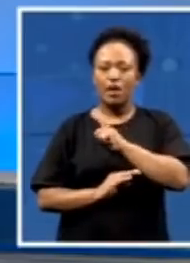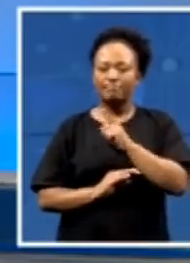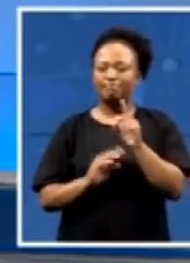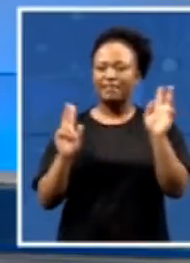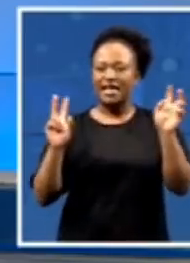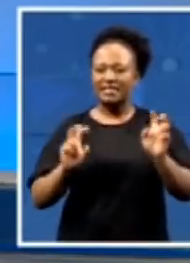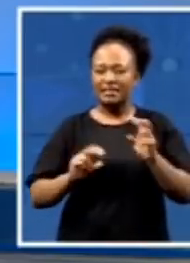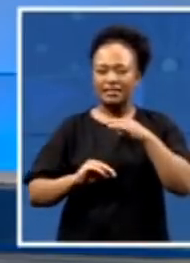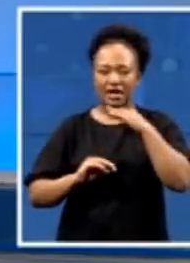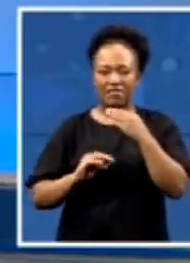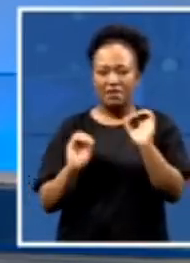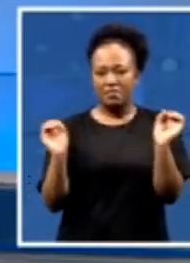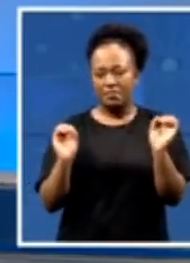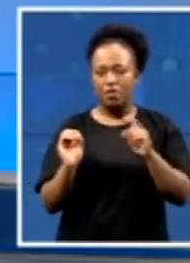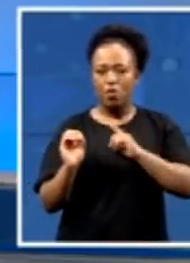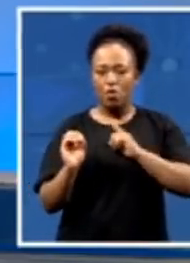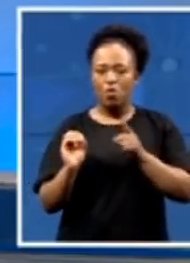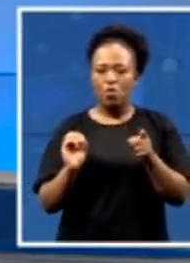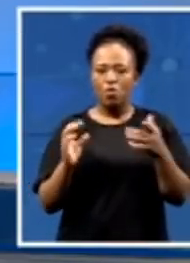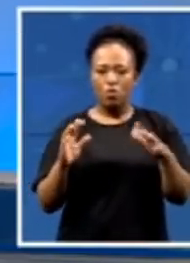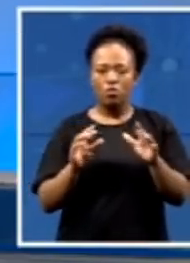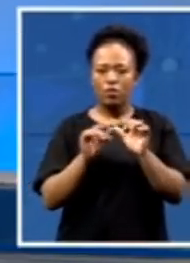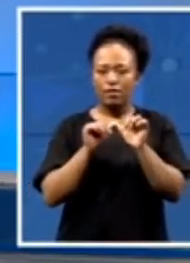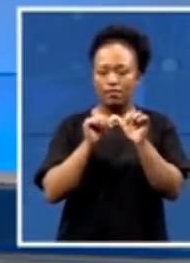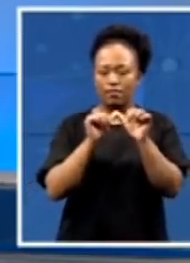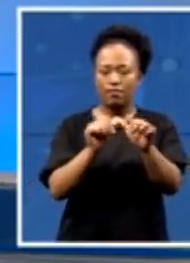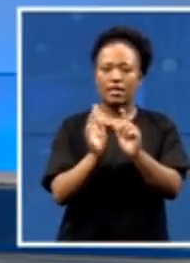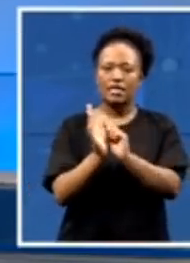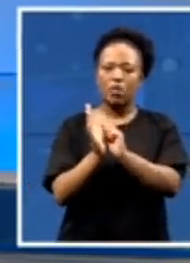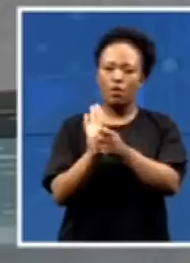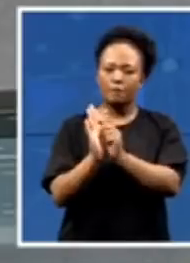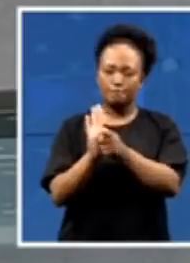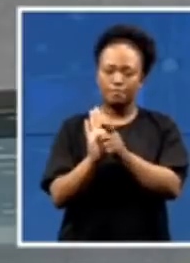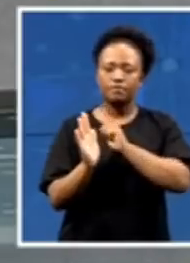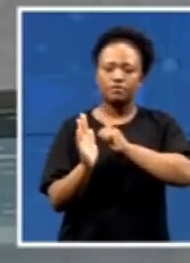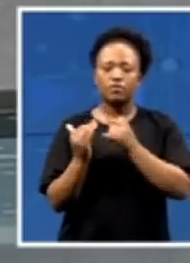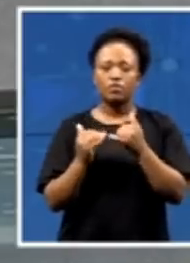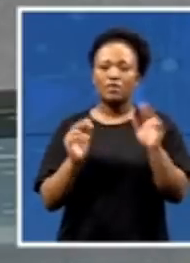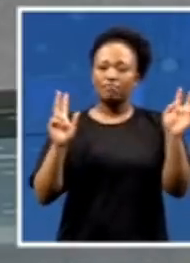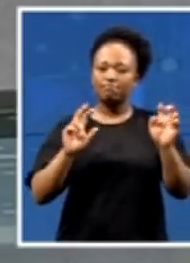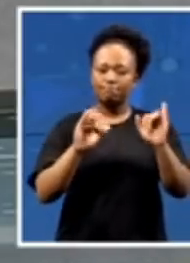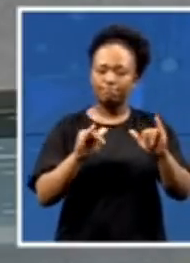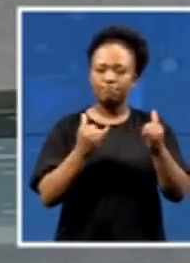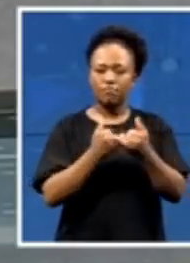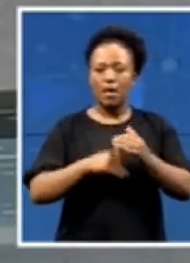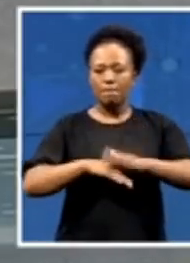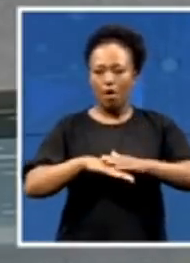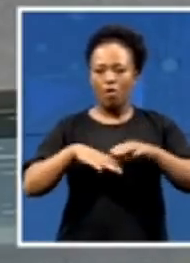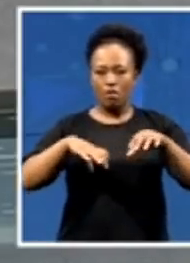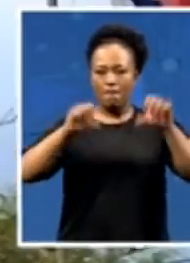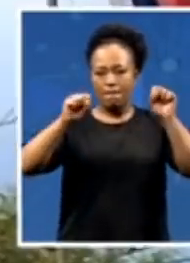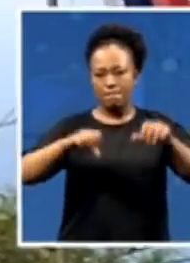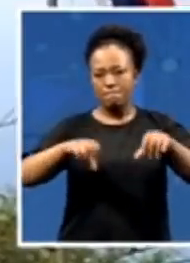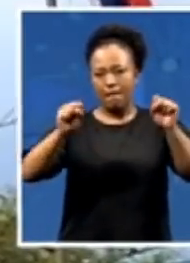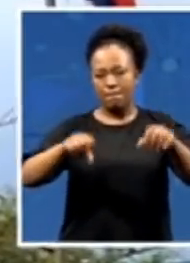situation will persist throughout the week. The power utility says more load shedding is likely to be implemented should the generation